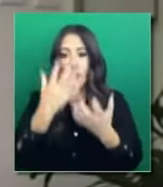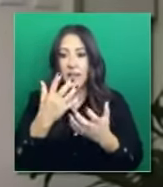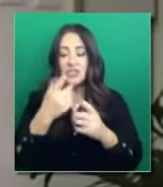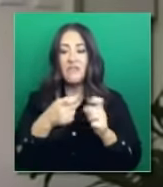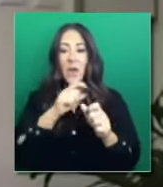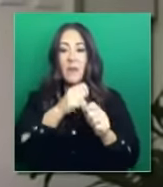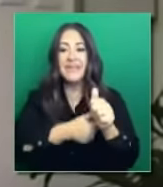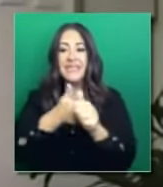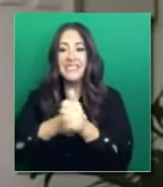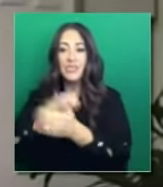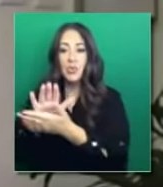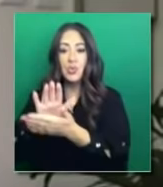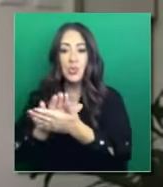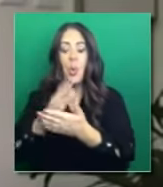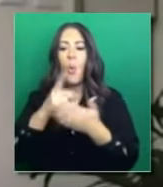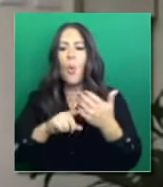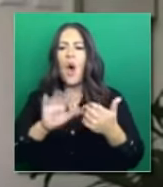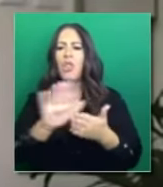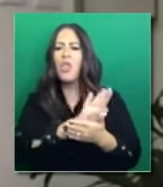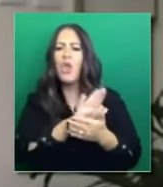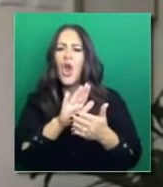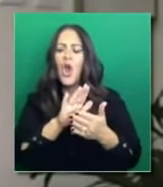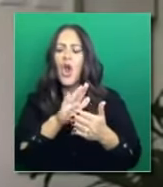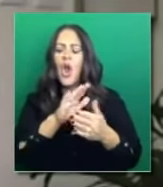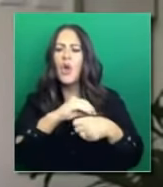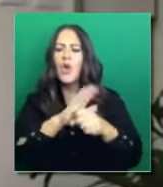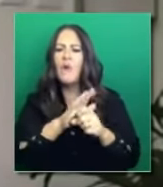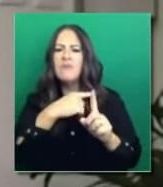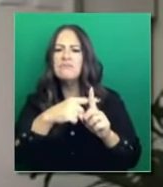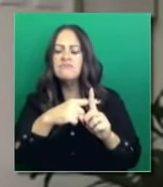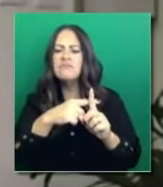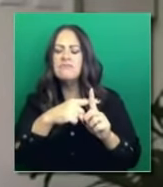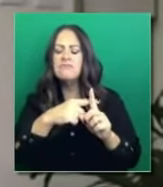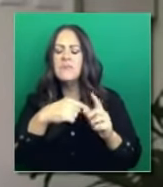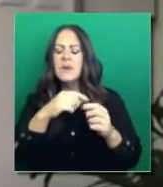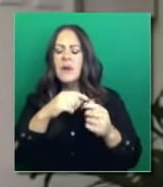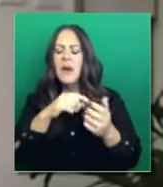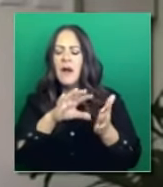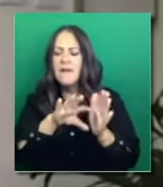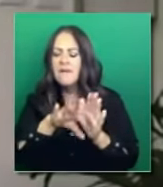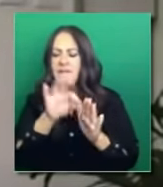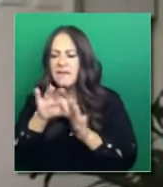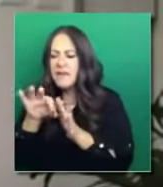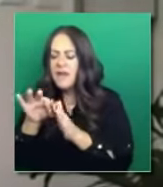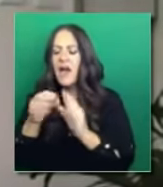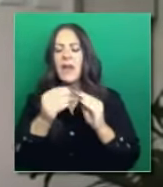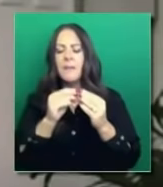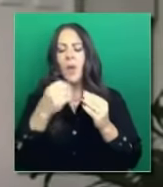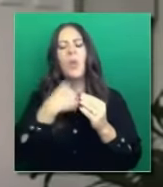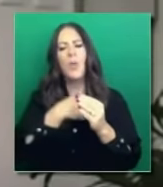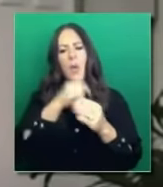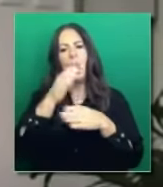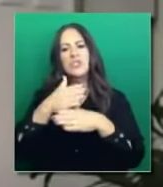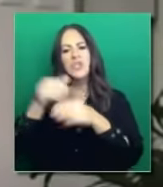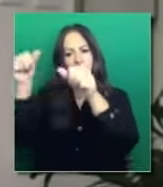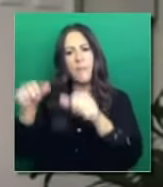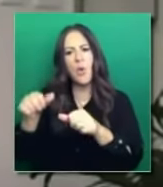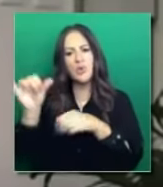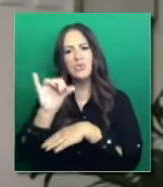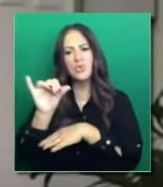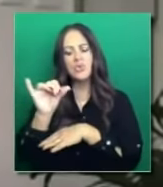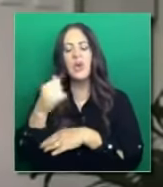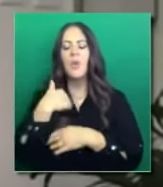those data readily, and we want to support them to stay open. We want to help others open safely in February